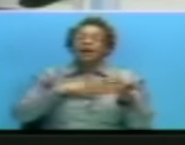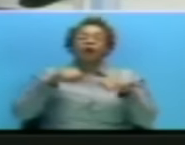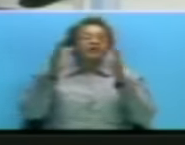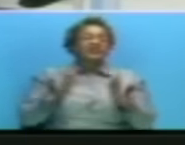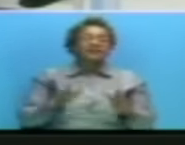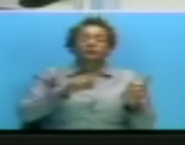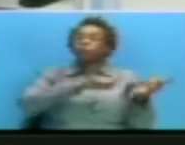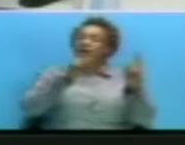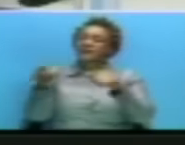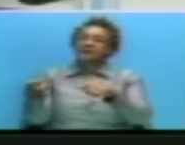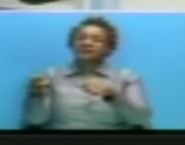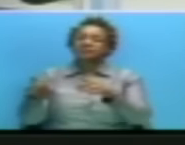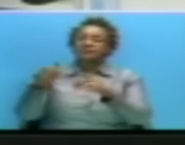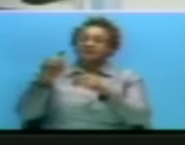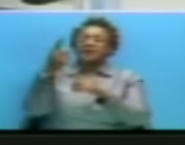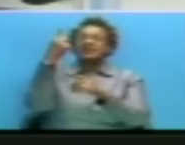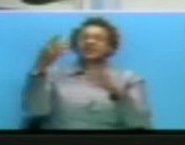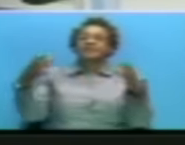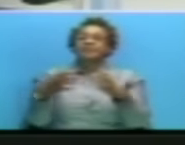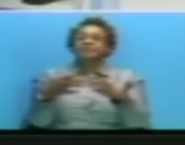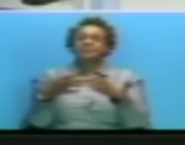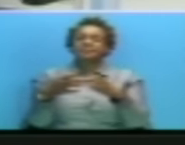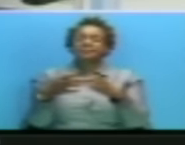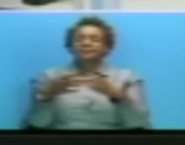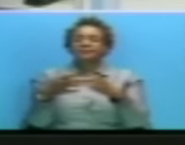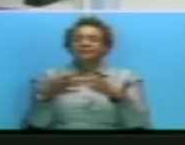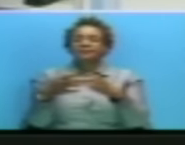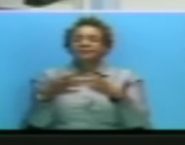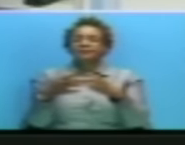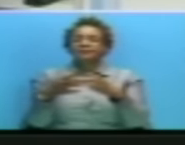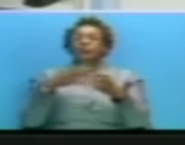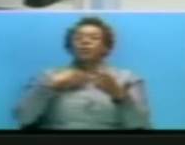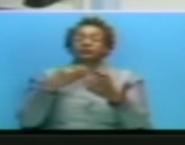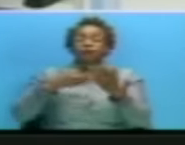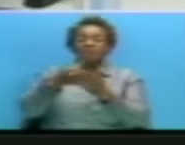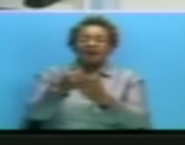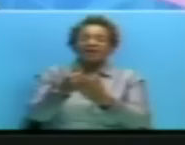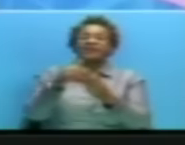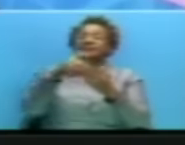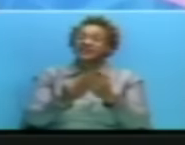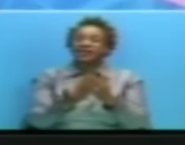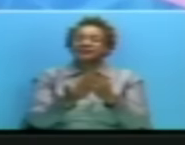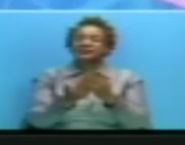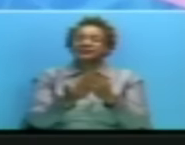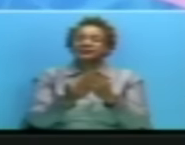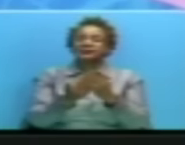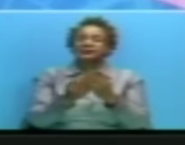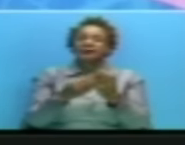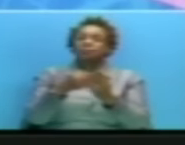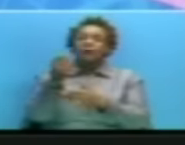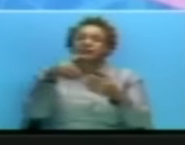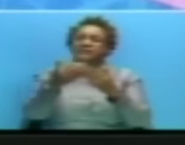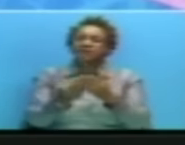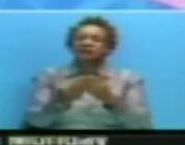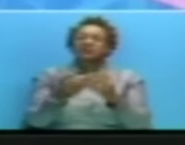went to the ground. In fact, the first team purported to want to buy the tickets. And did they manage to buy tickets?